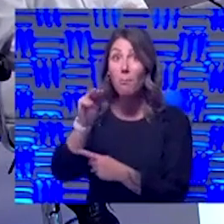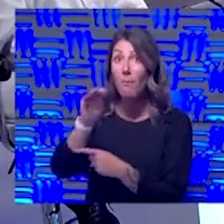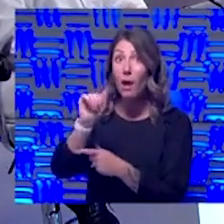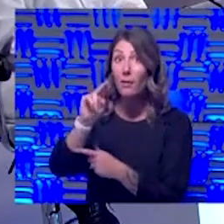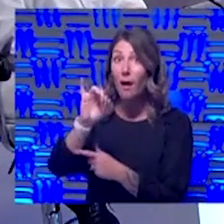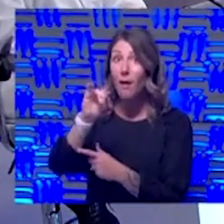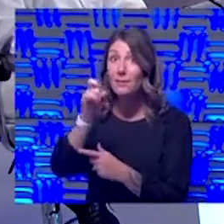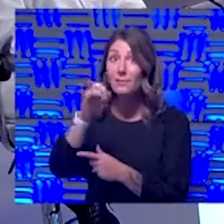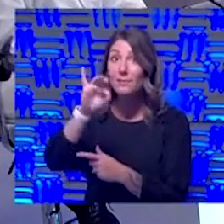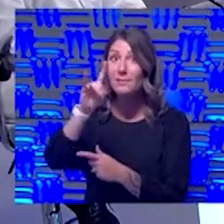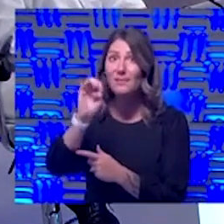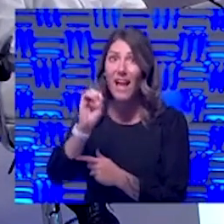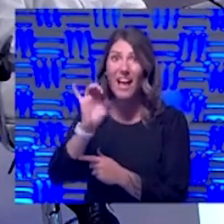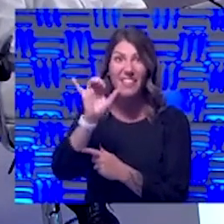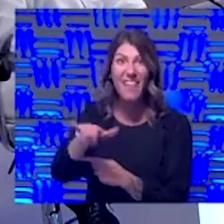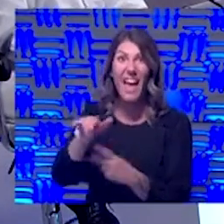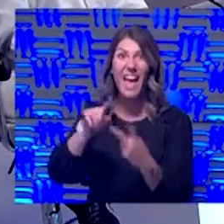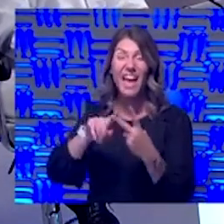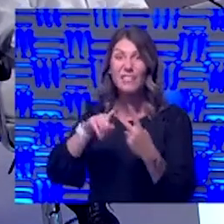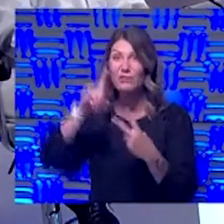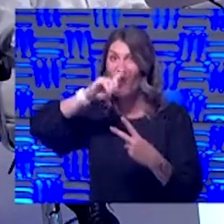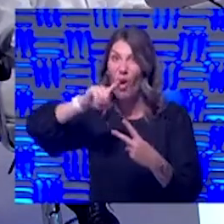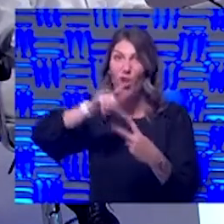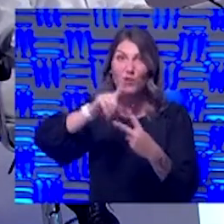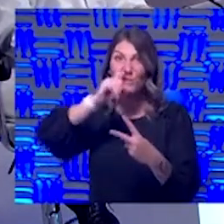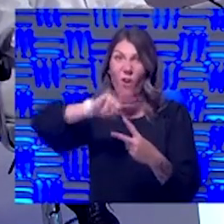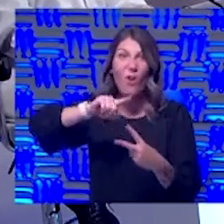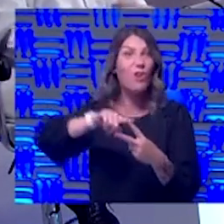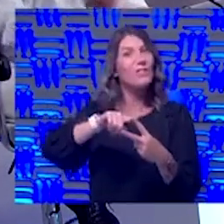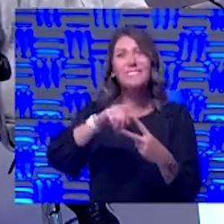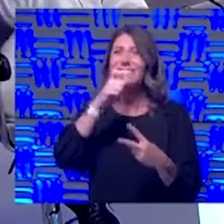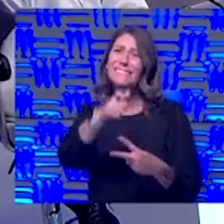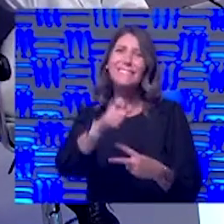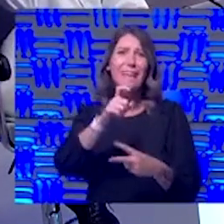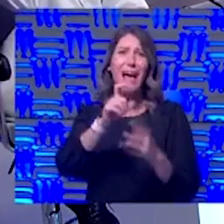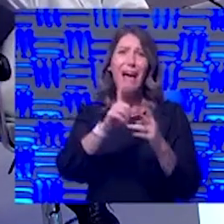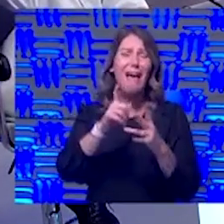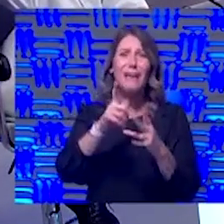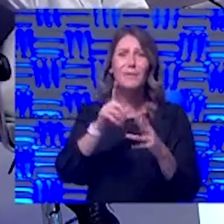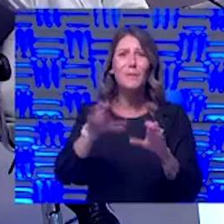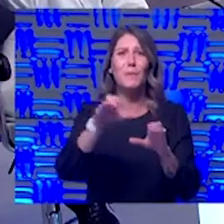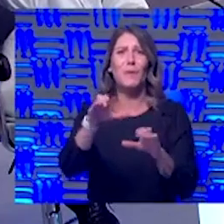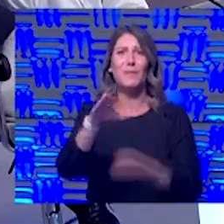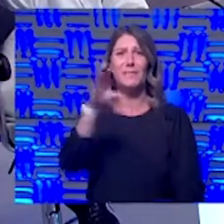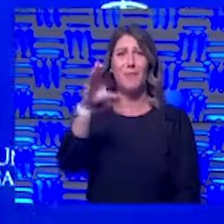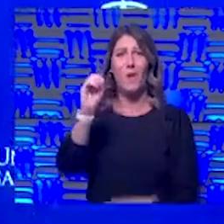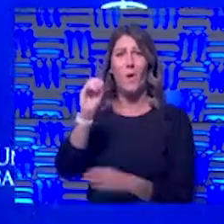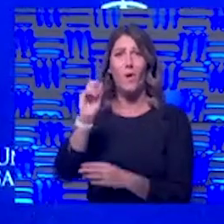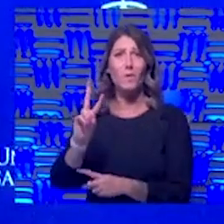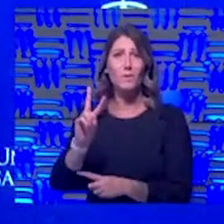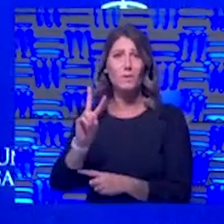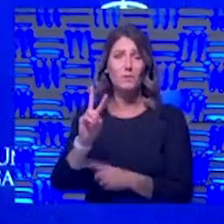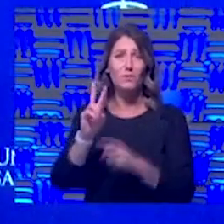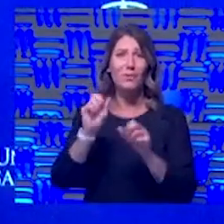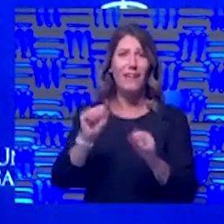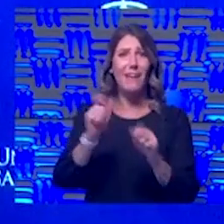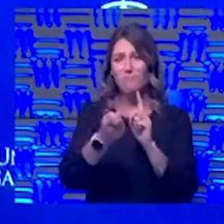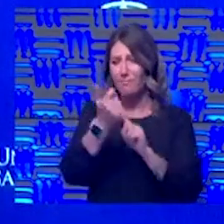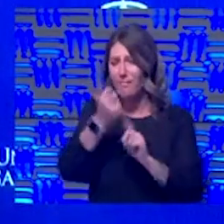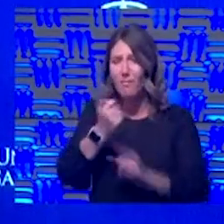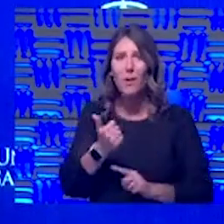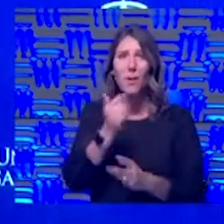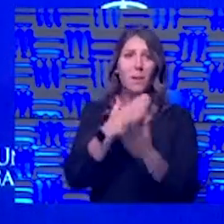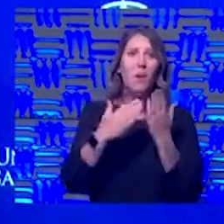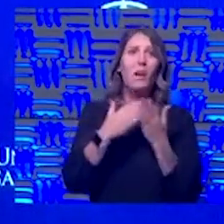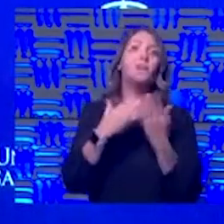would be false. Yes. Carbon dioxide does not build up as you wear a mask. Just to say CO2 is one of the most movable particles or